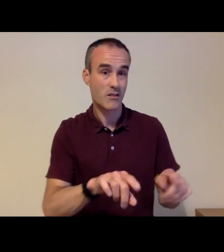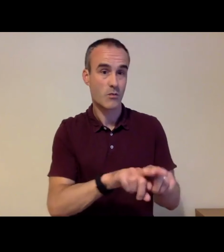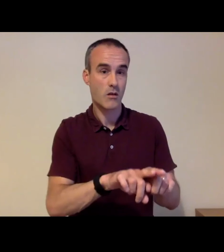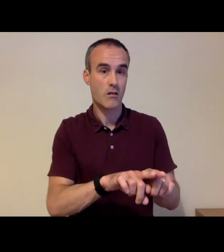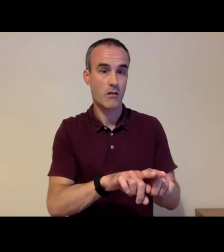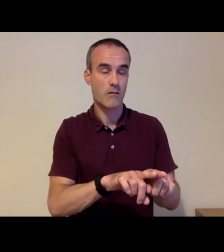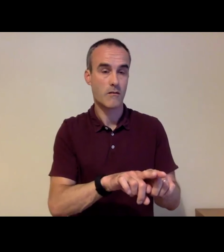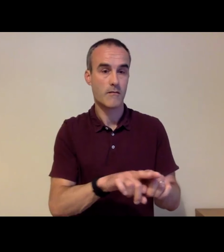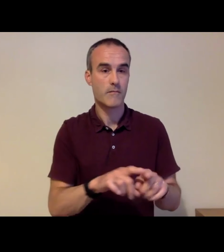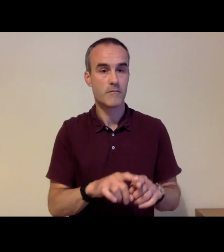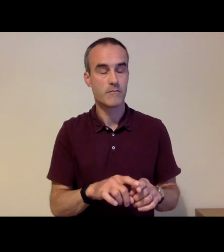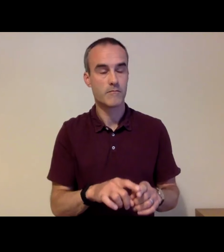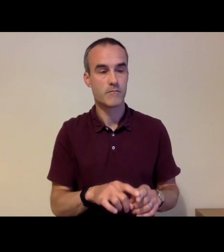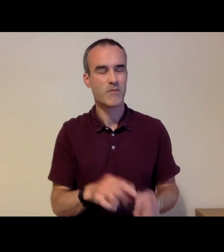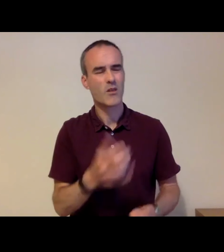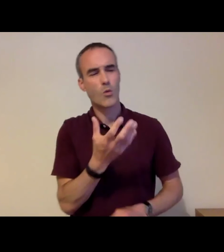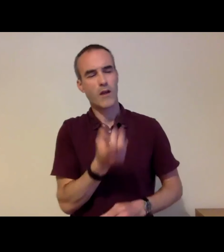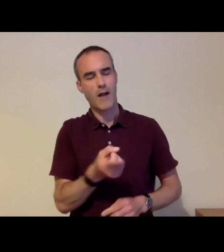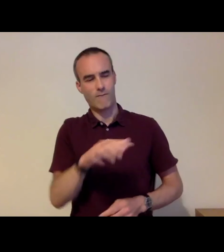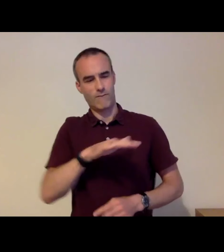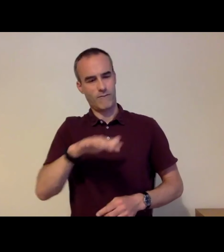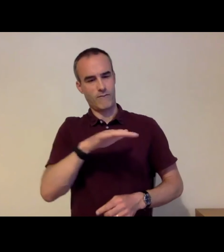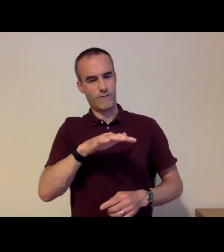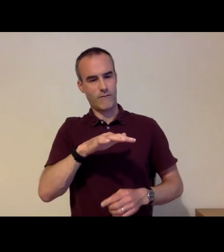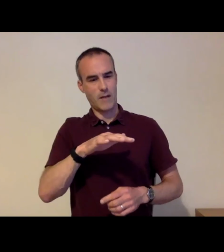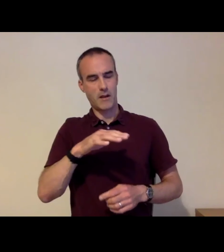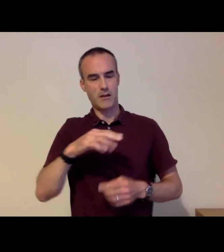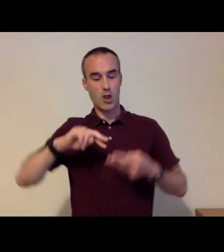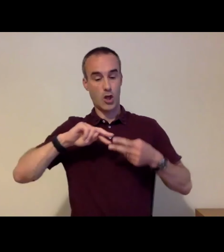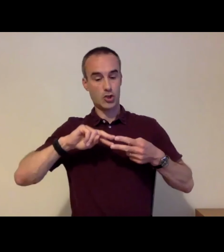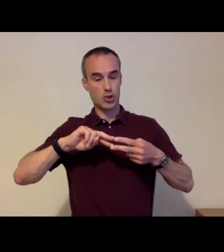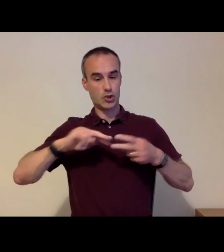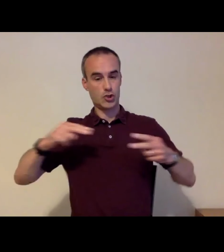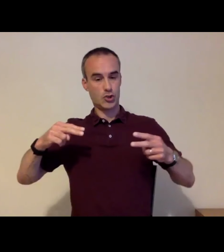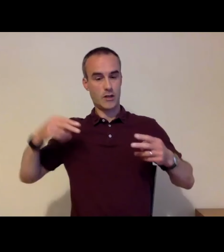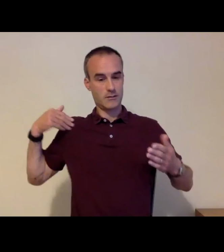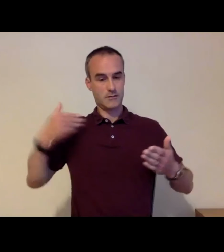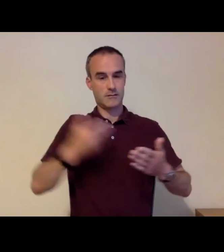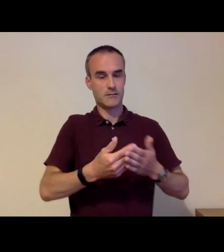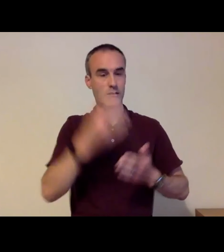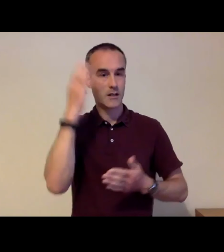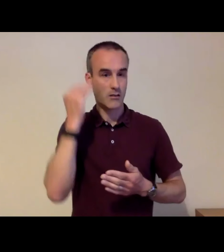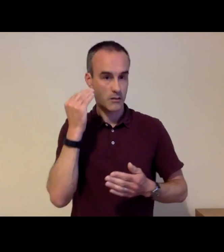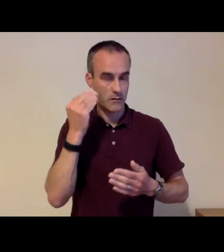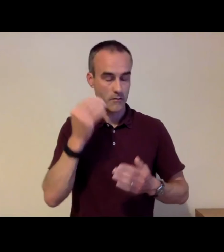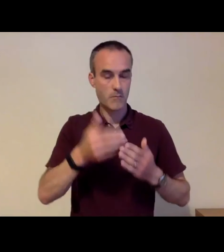We've got hereditary deafness in the family. My father's got it, my grandmother had it, my